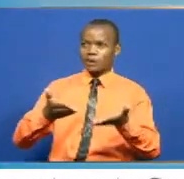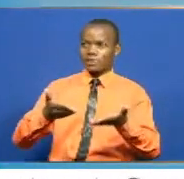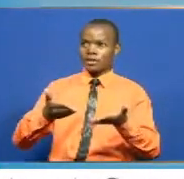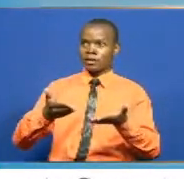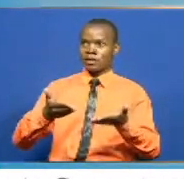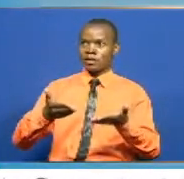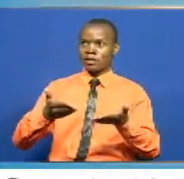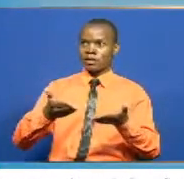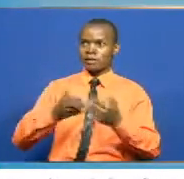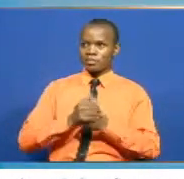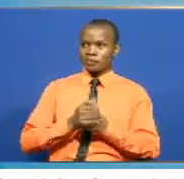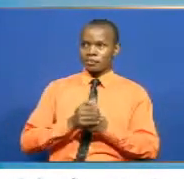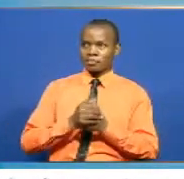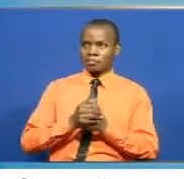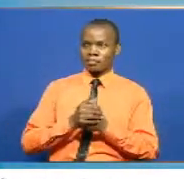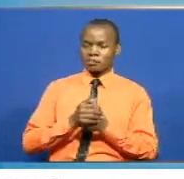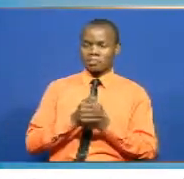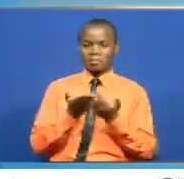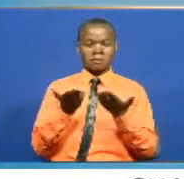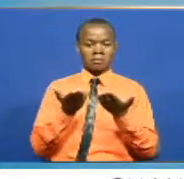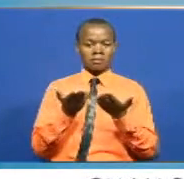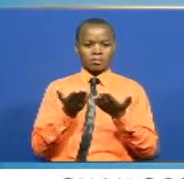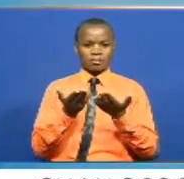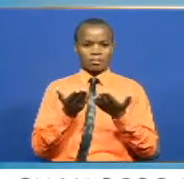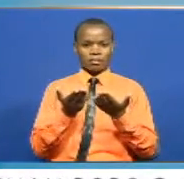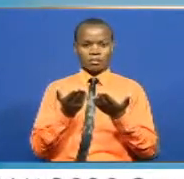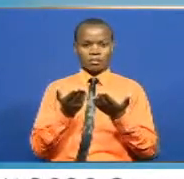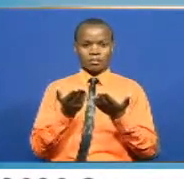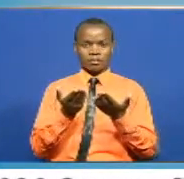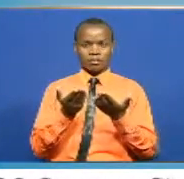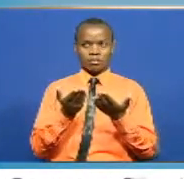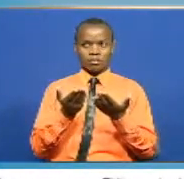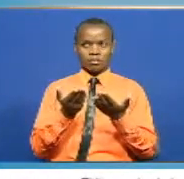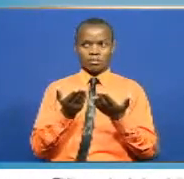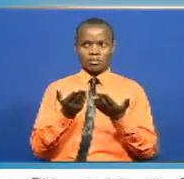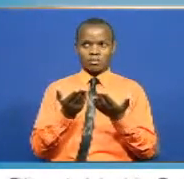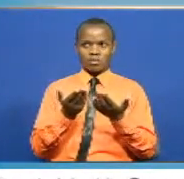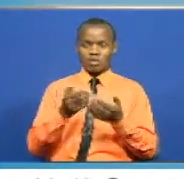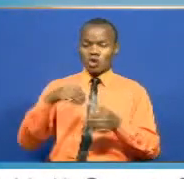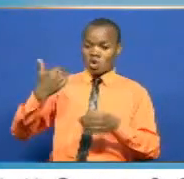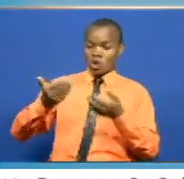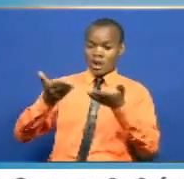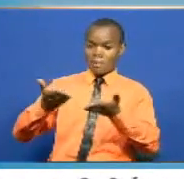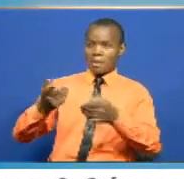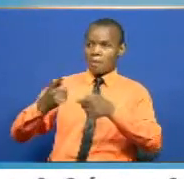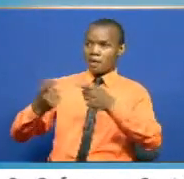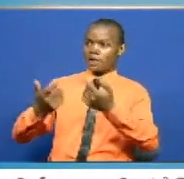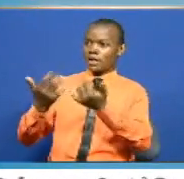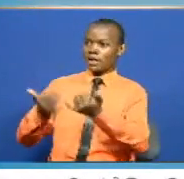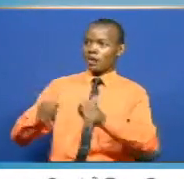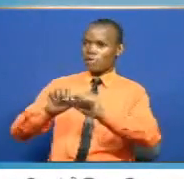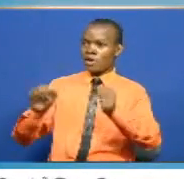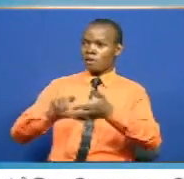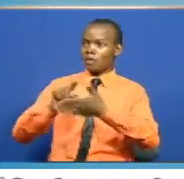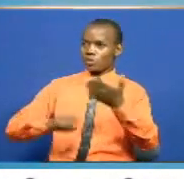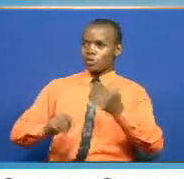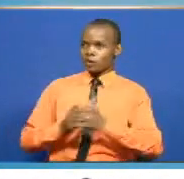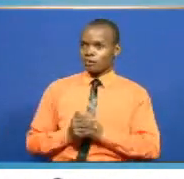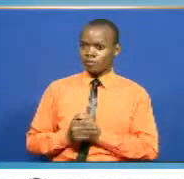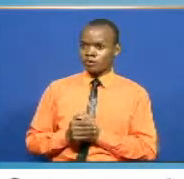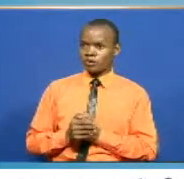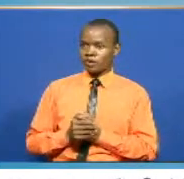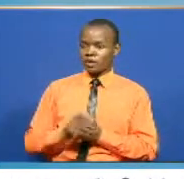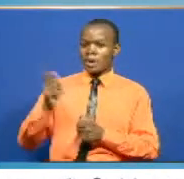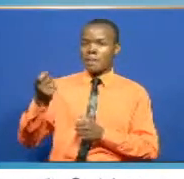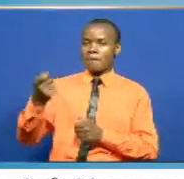he wasn't much committed to he was basically available. But this time round, and in